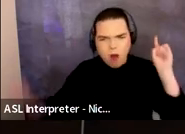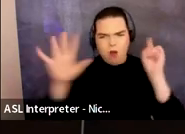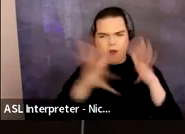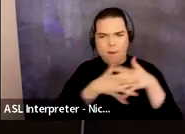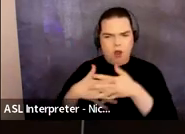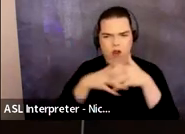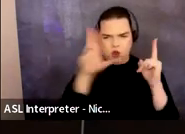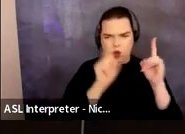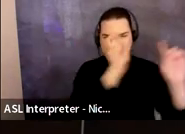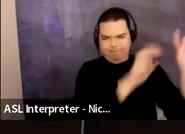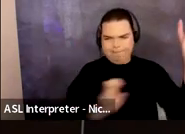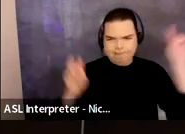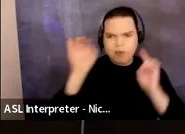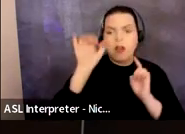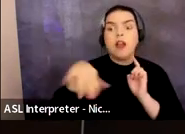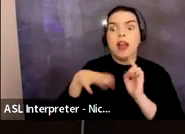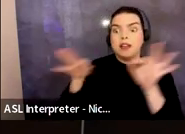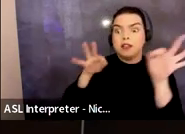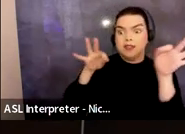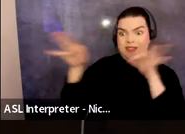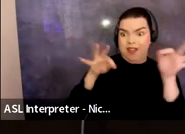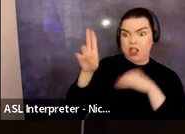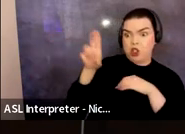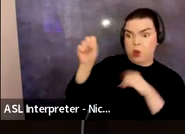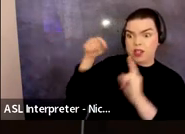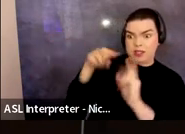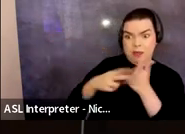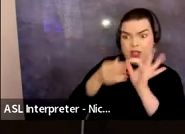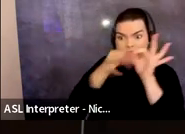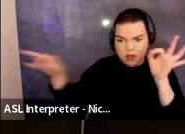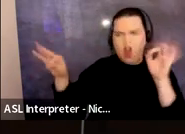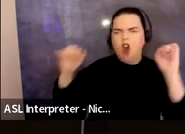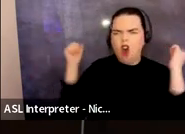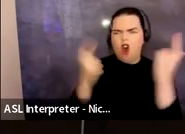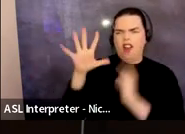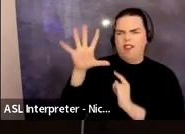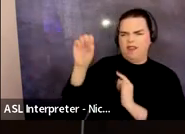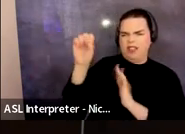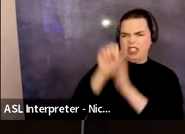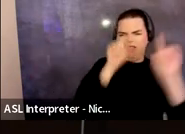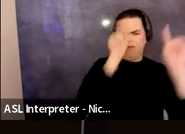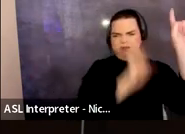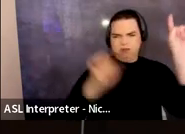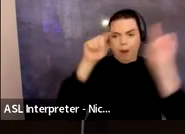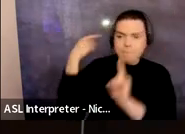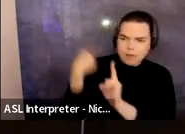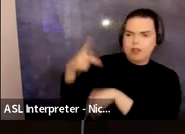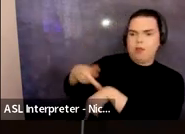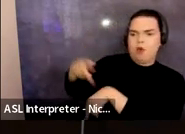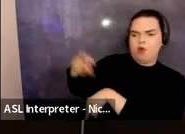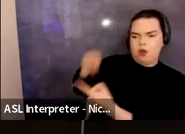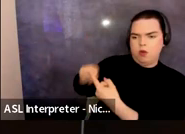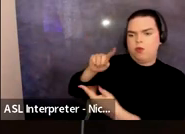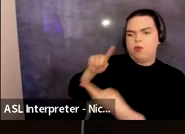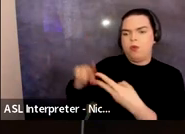NIFA defines the U.S. as all 50 of the United States as well as Puerto Rico, Guam,